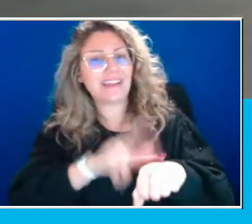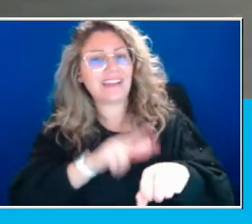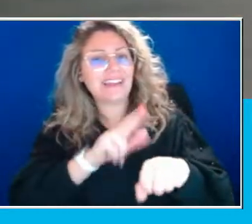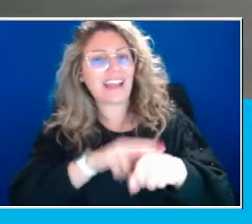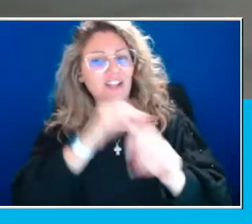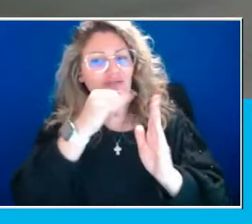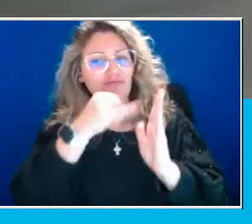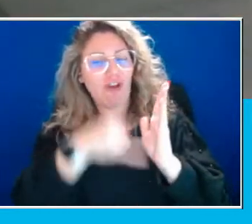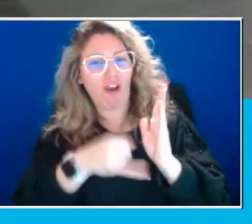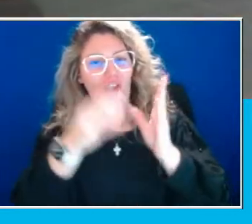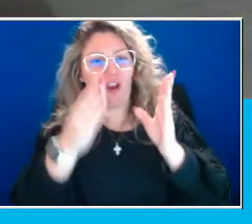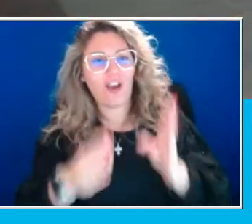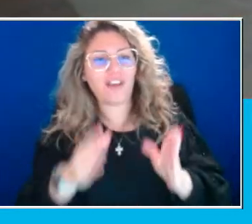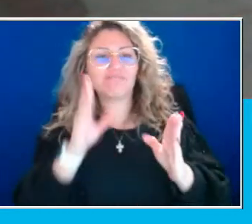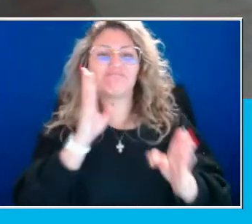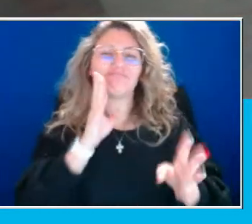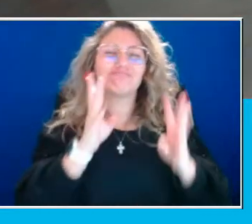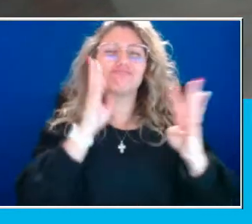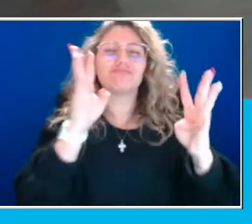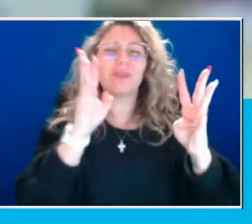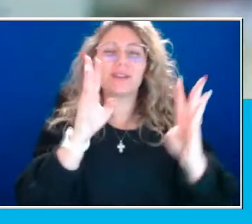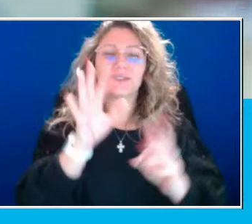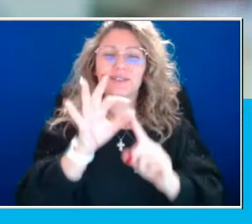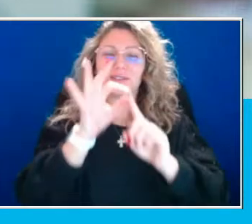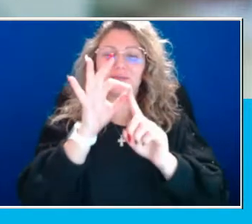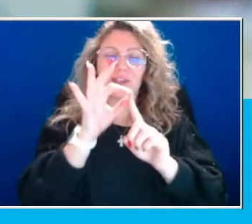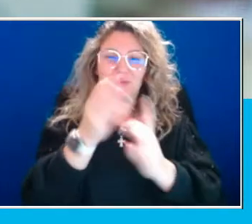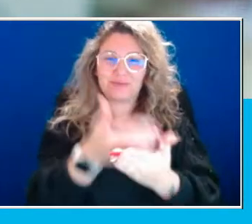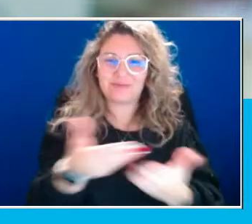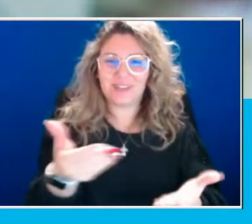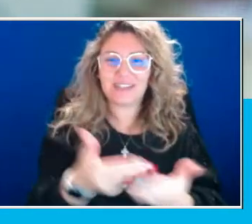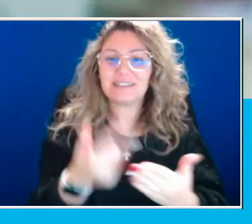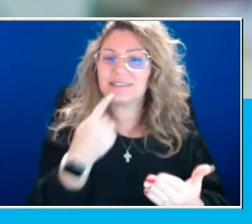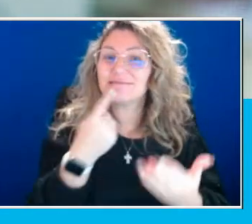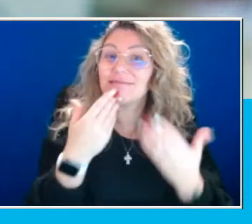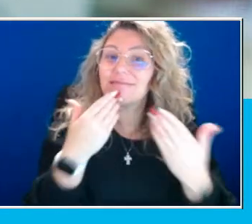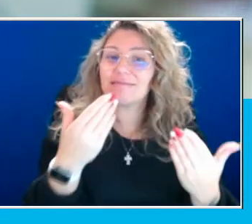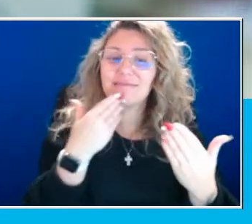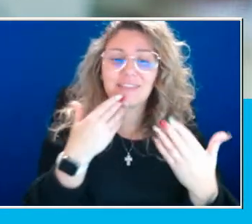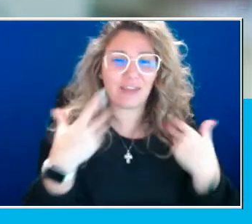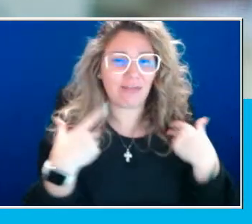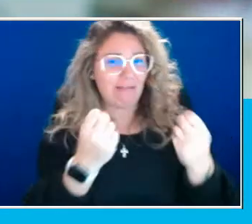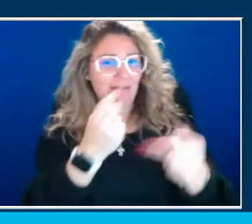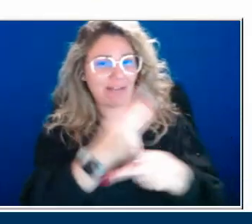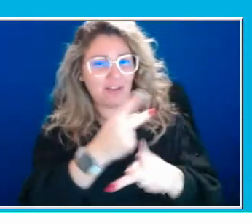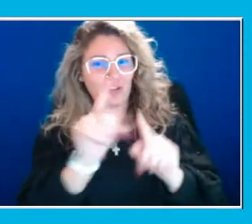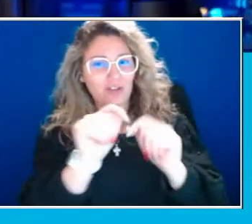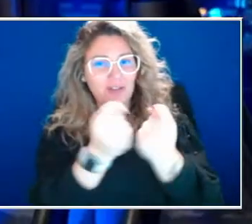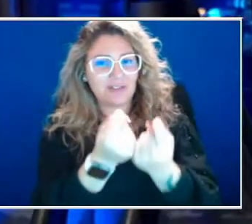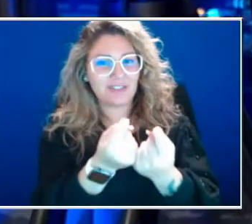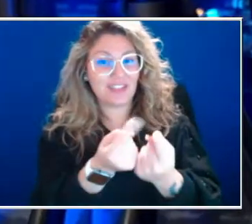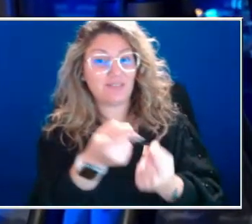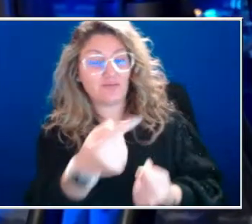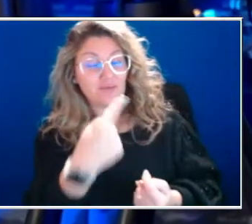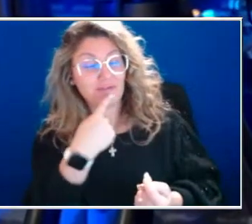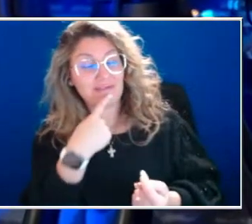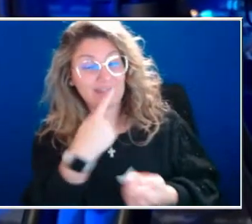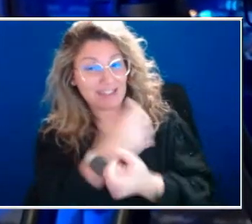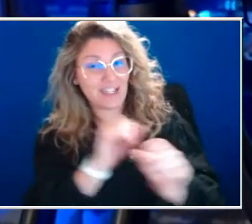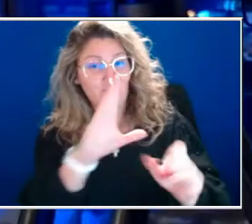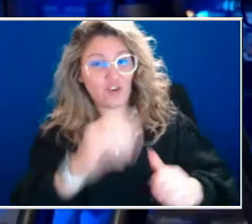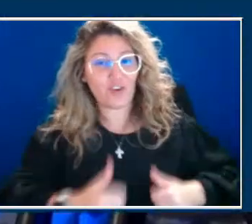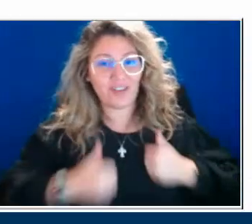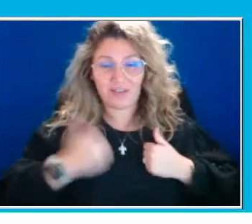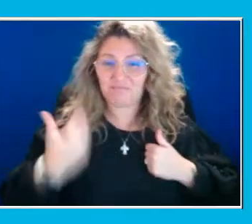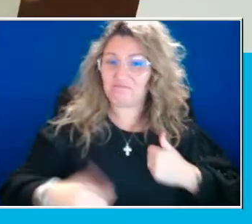some special pieces to say thank you to the healthcare team who she credits for saving her life. I'm Jessica Lovell on the